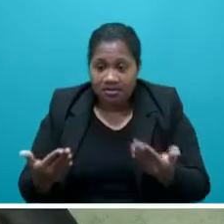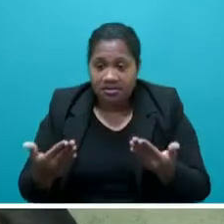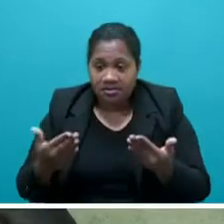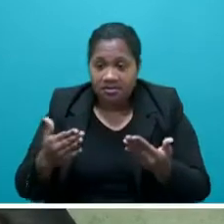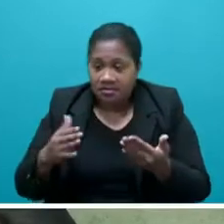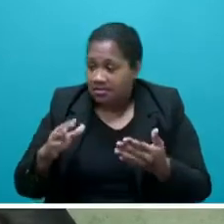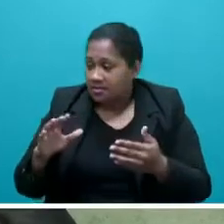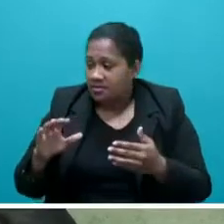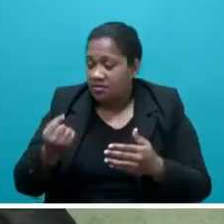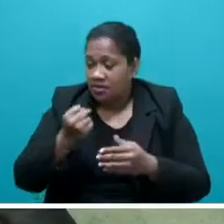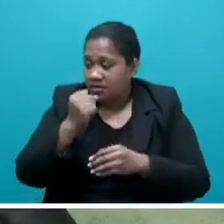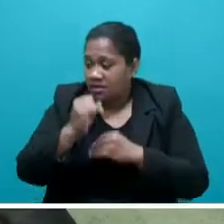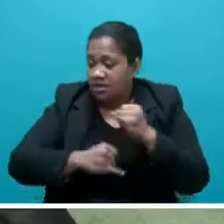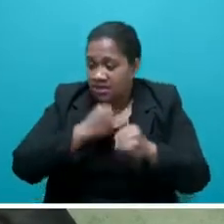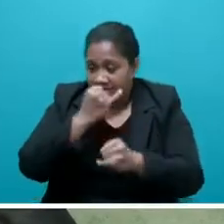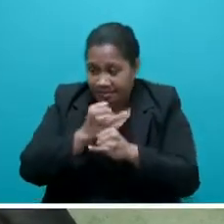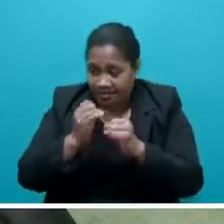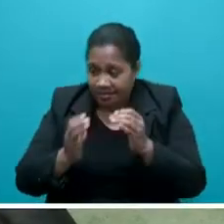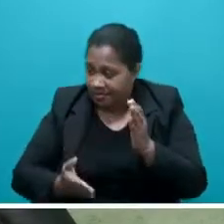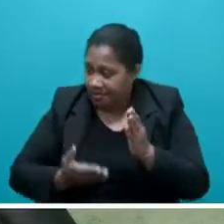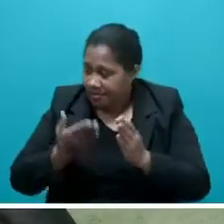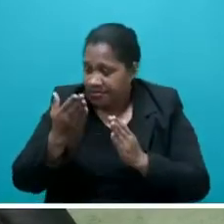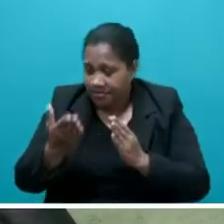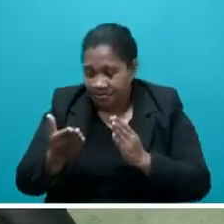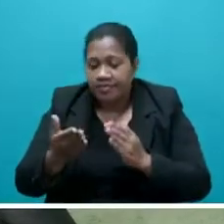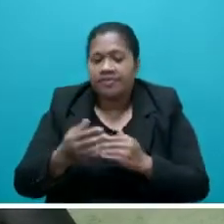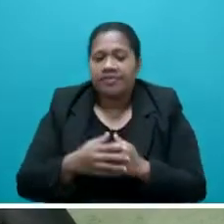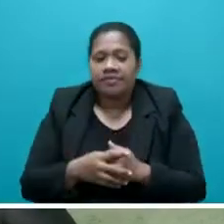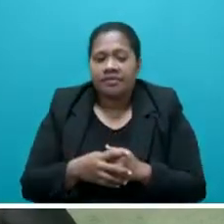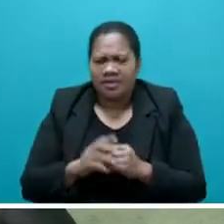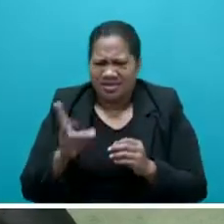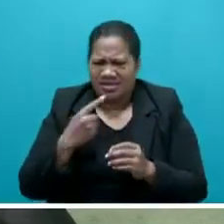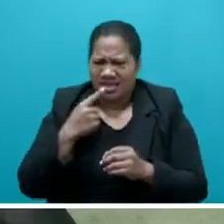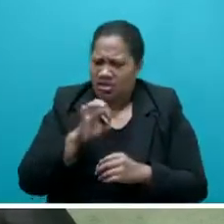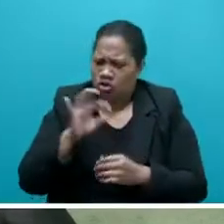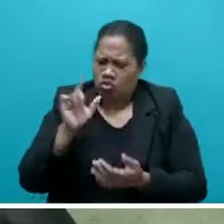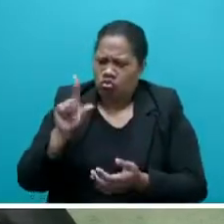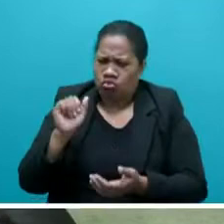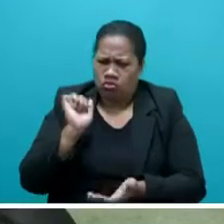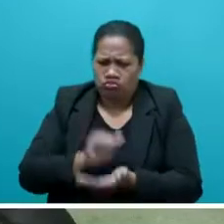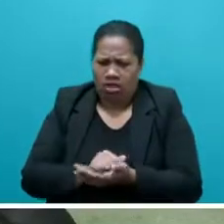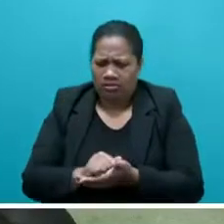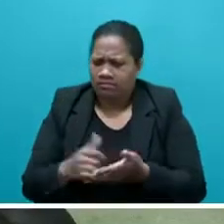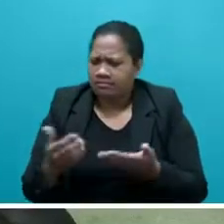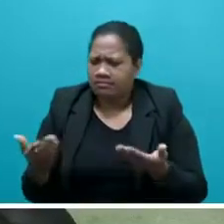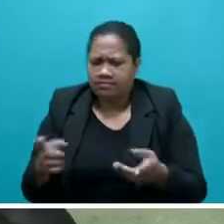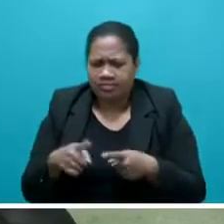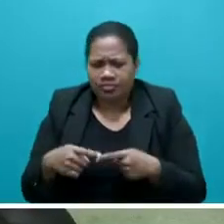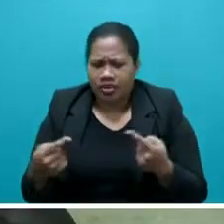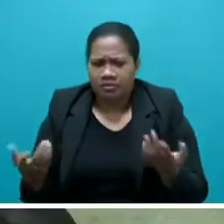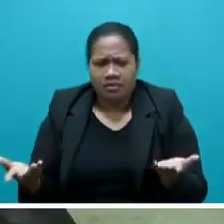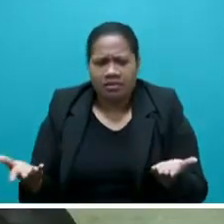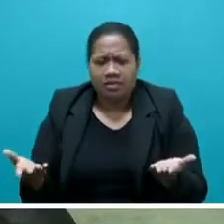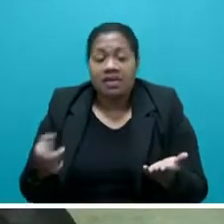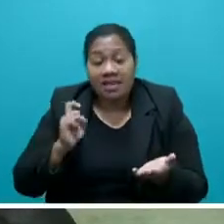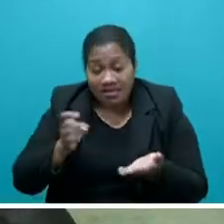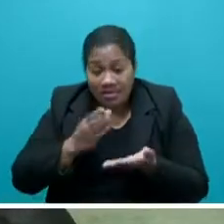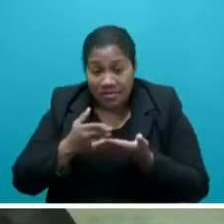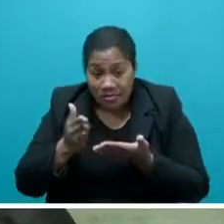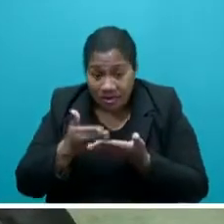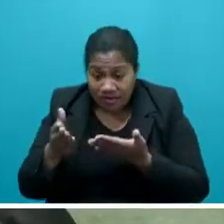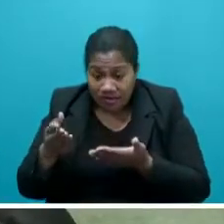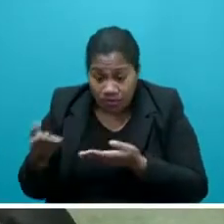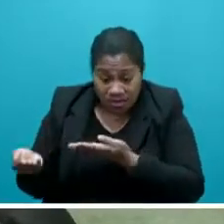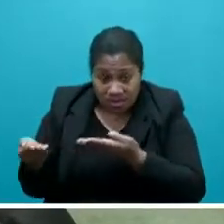that FNPF is not doing the right thing. Mr. Speaker, sir, I would accept her proposition if FNPF was lending to